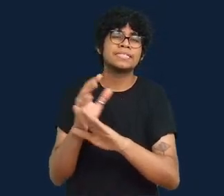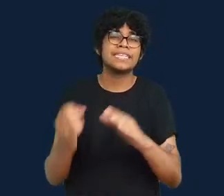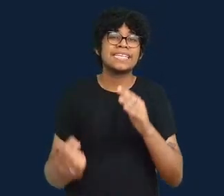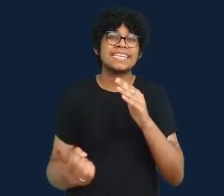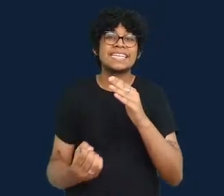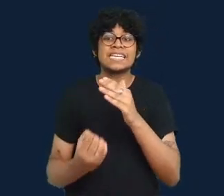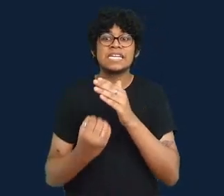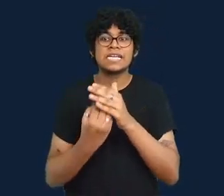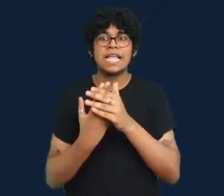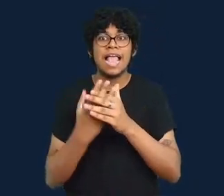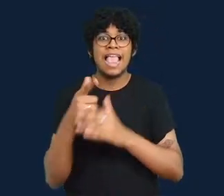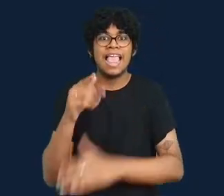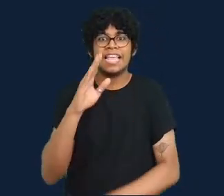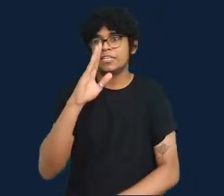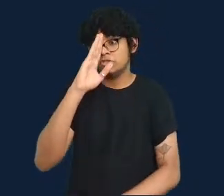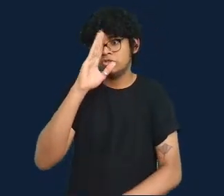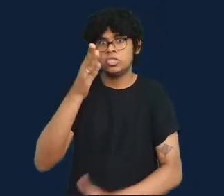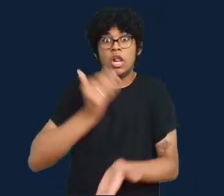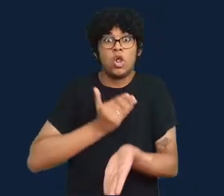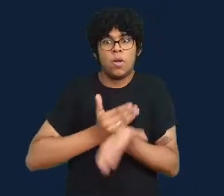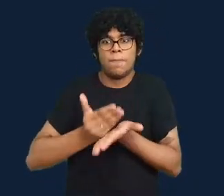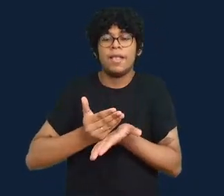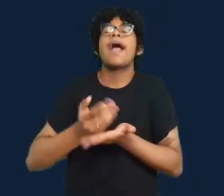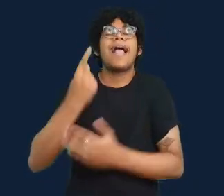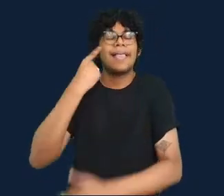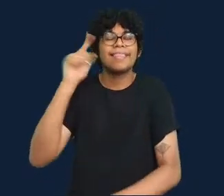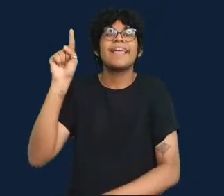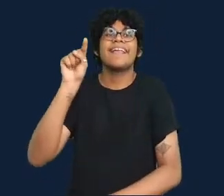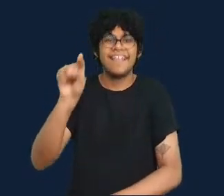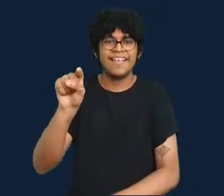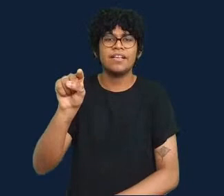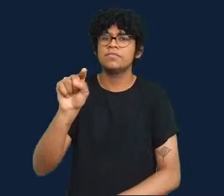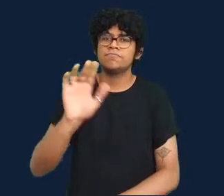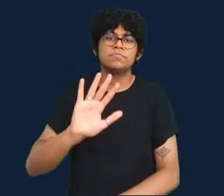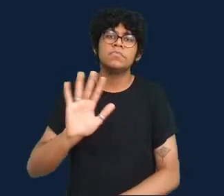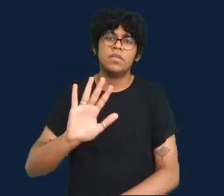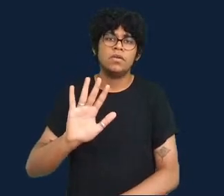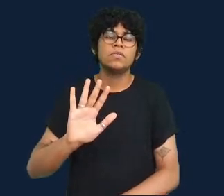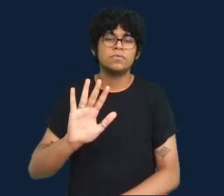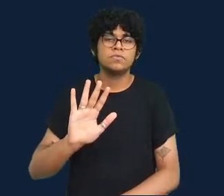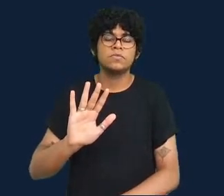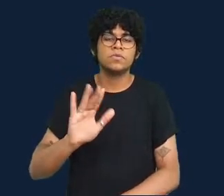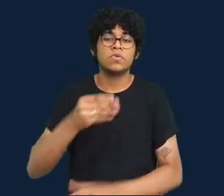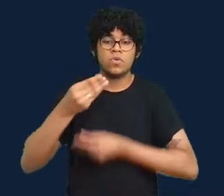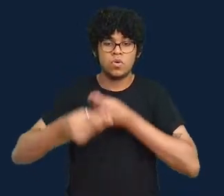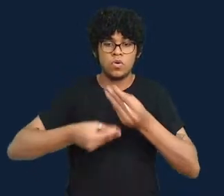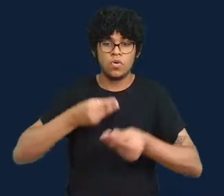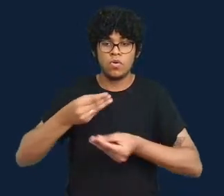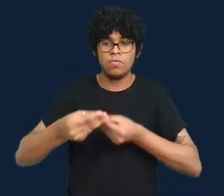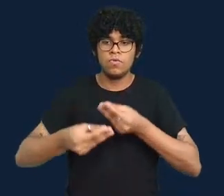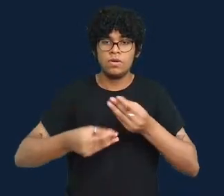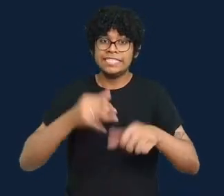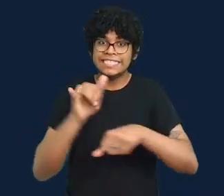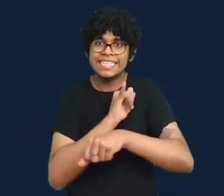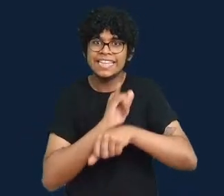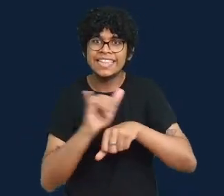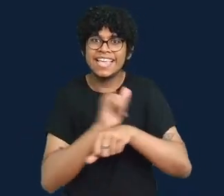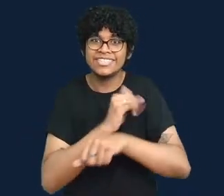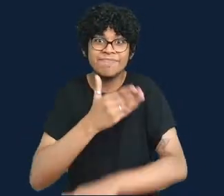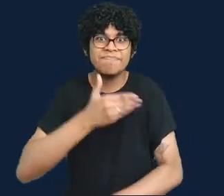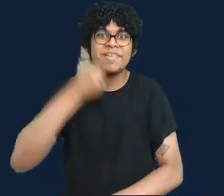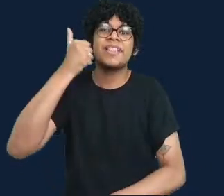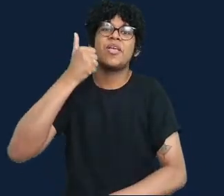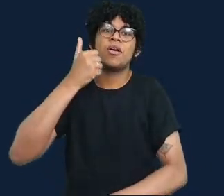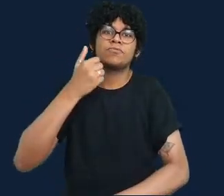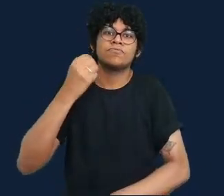thinking in terms of just what is the best way to tell a story, and then figuring out, oh, which is the tool that will help me do